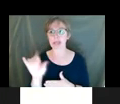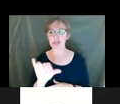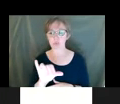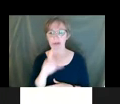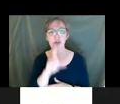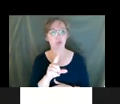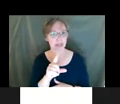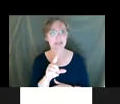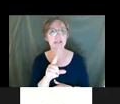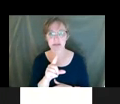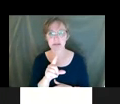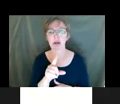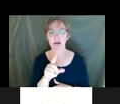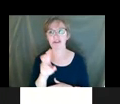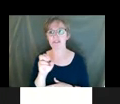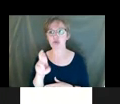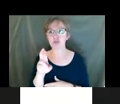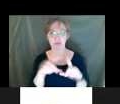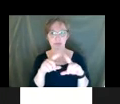for the farmers market coupons.